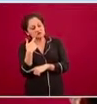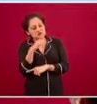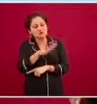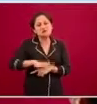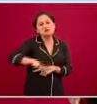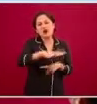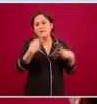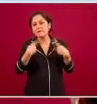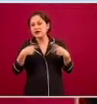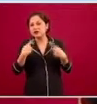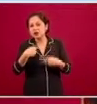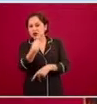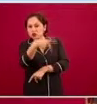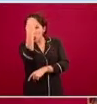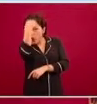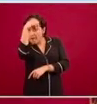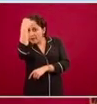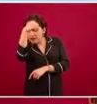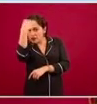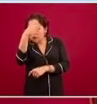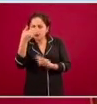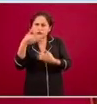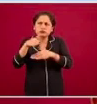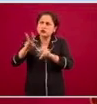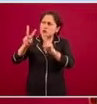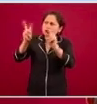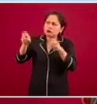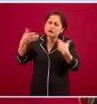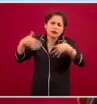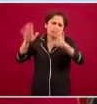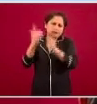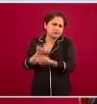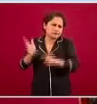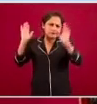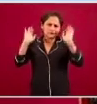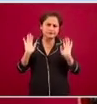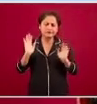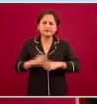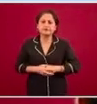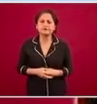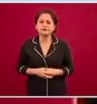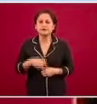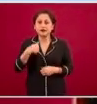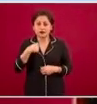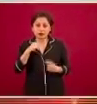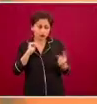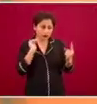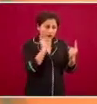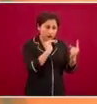127 or so million citizens. So if you poll the citizens on their opinions regarding